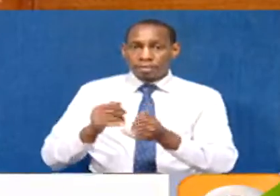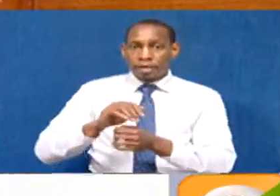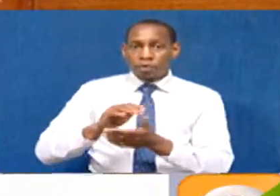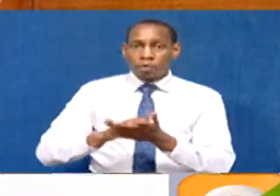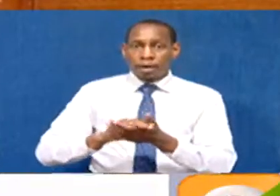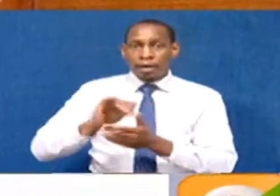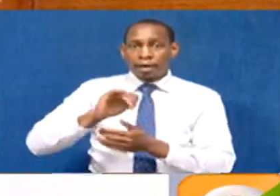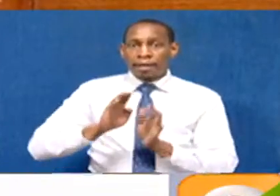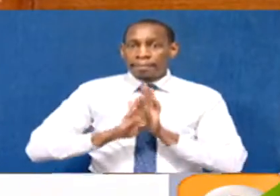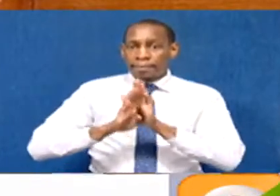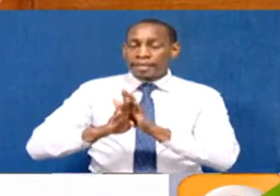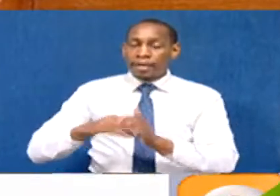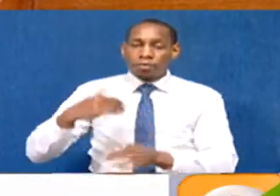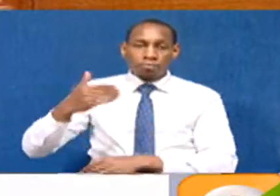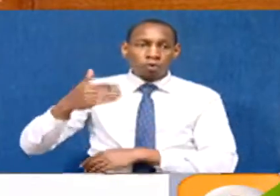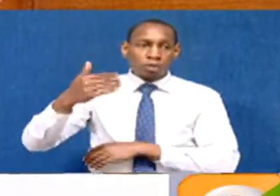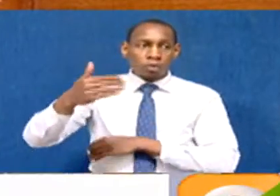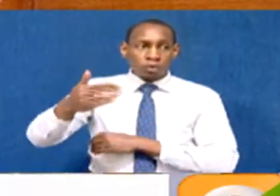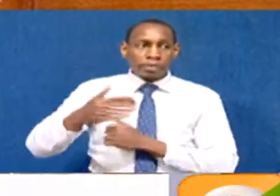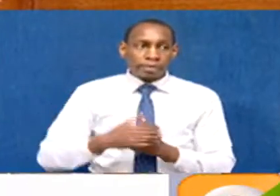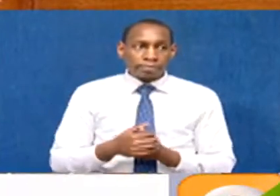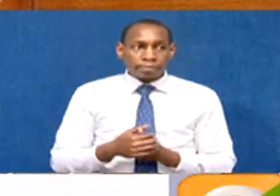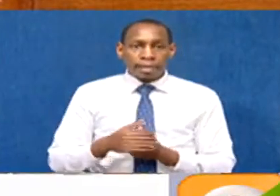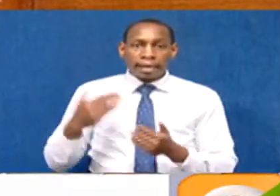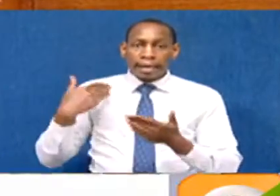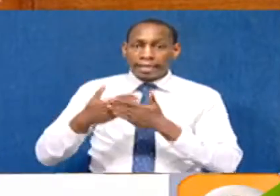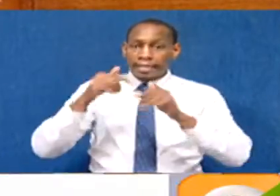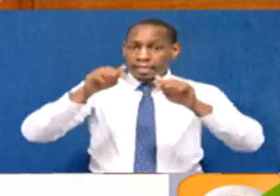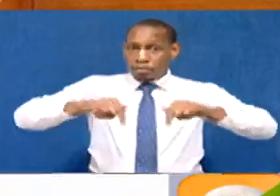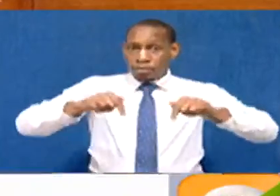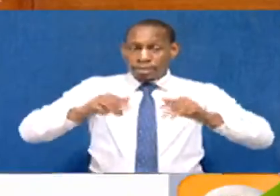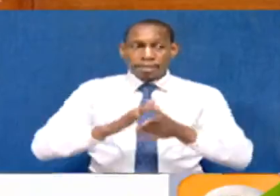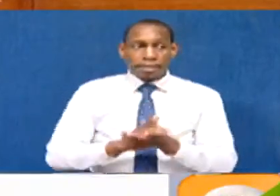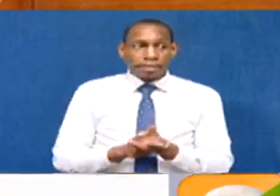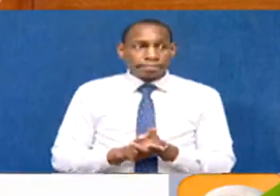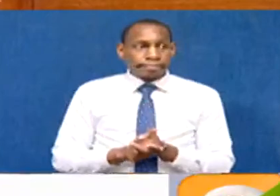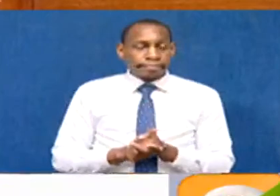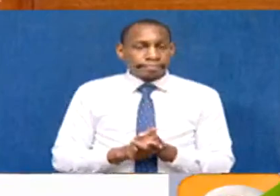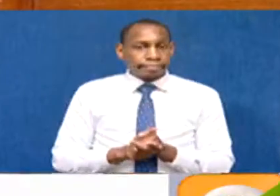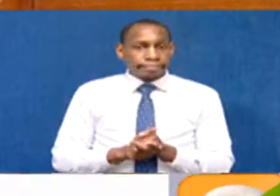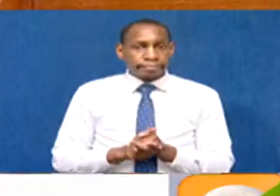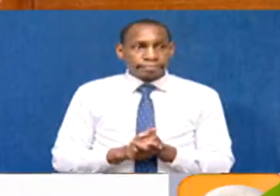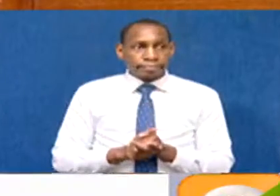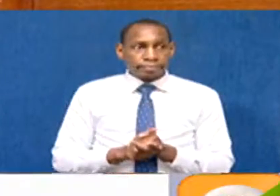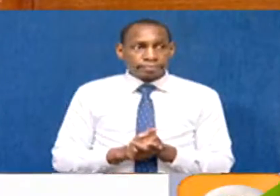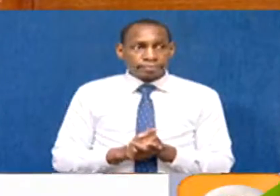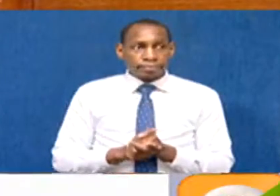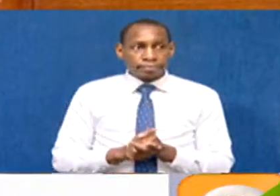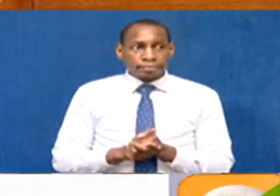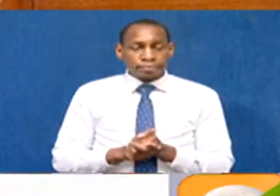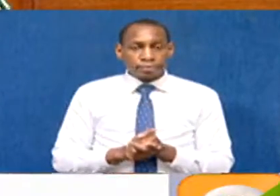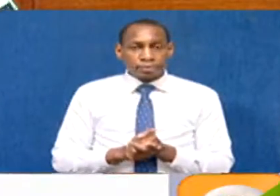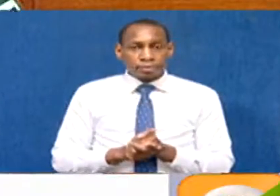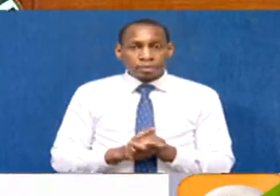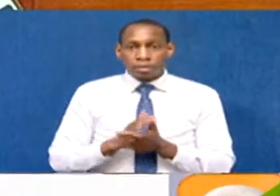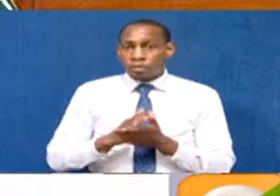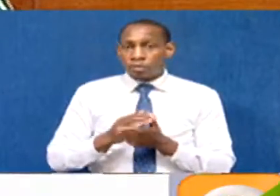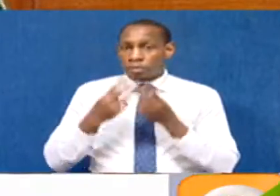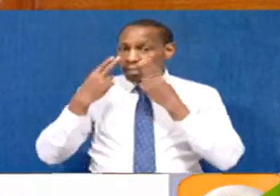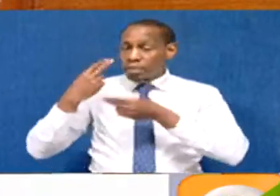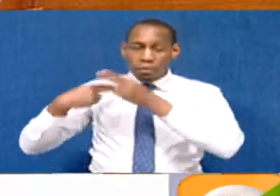betrayal day in, day out. Up to today, this has never been seen in history,